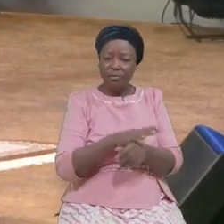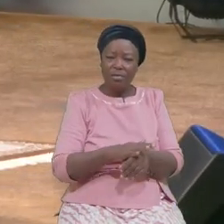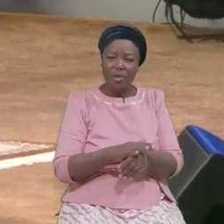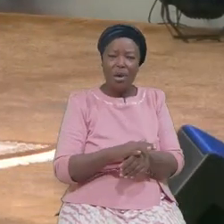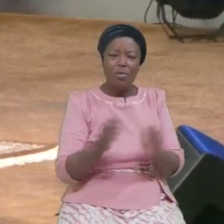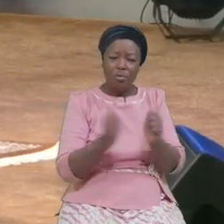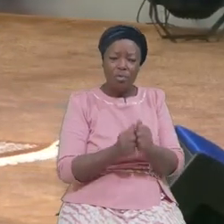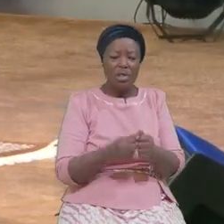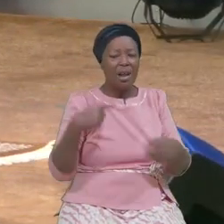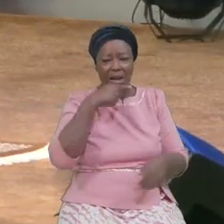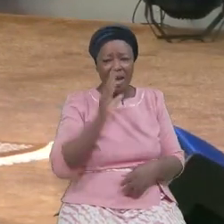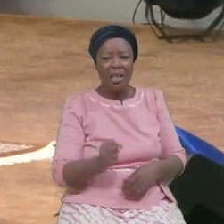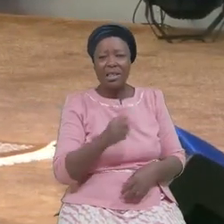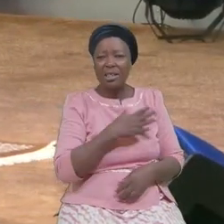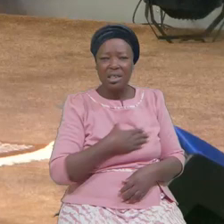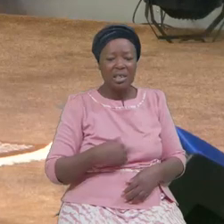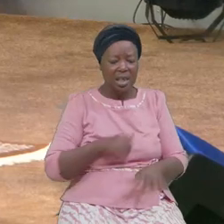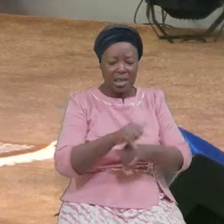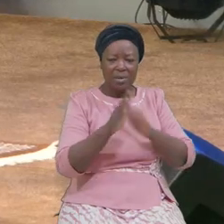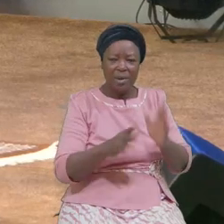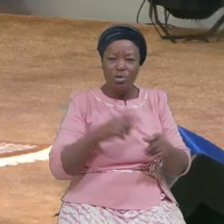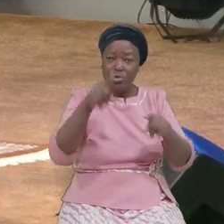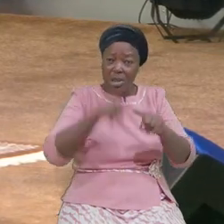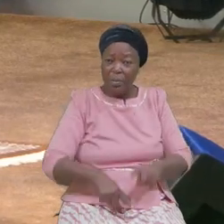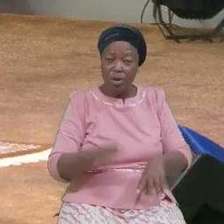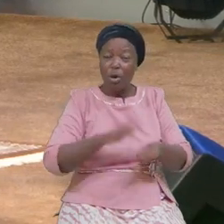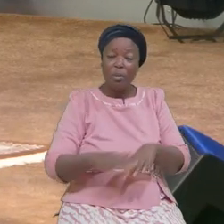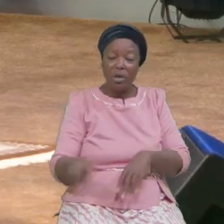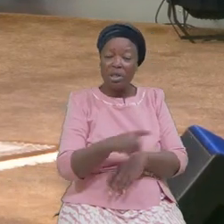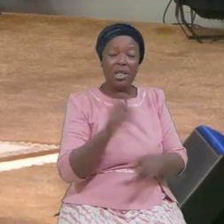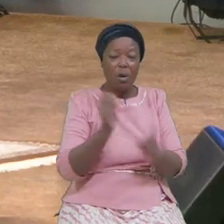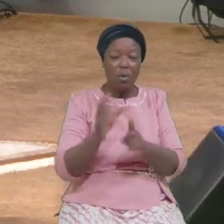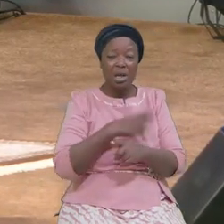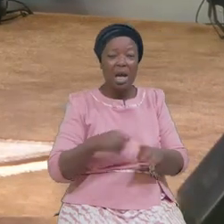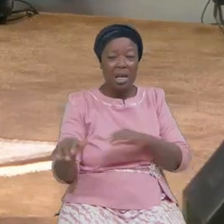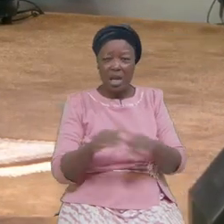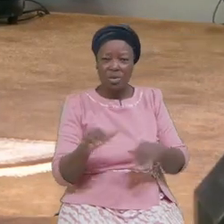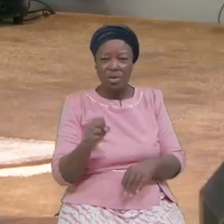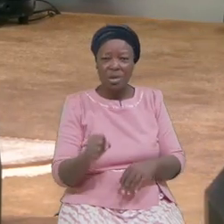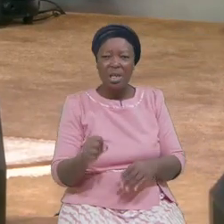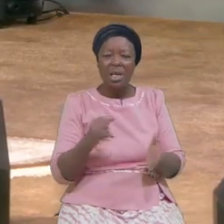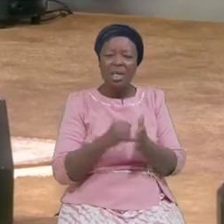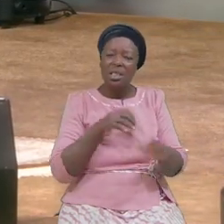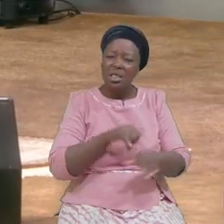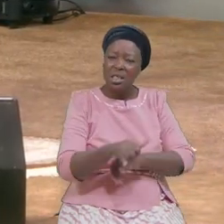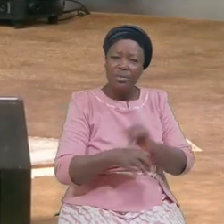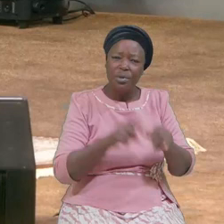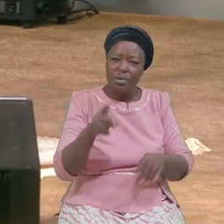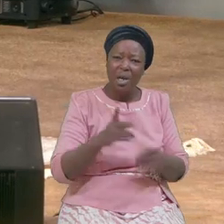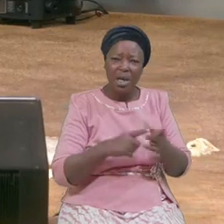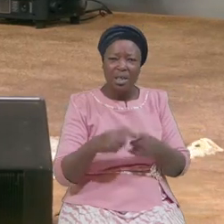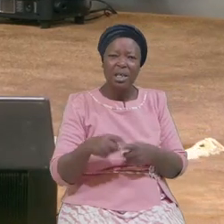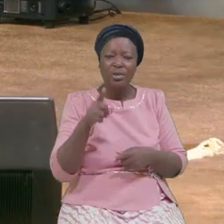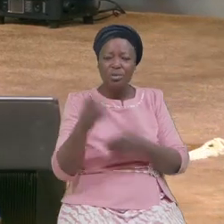and you depend upon their word, and you depend upon their actions, it deceives you, and you